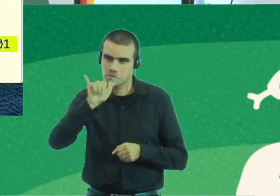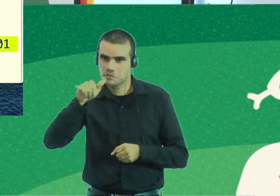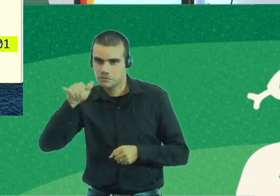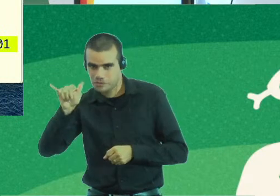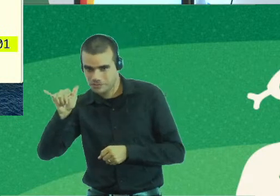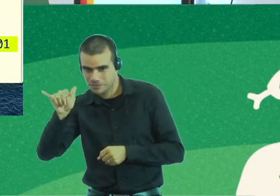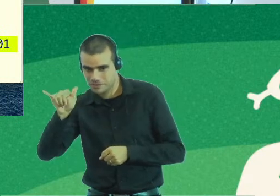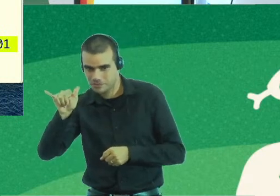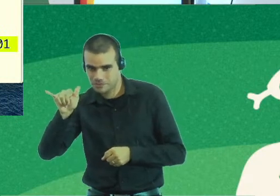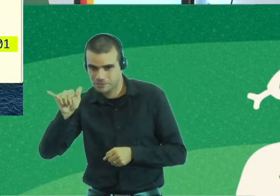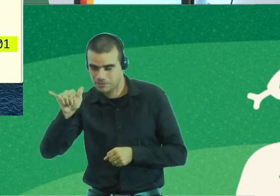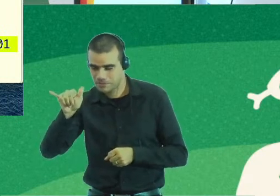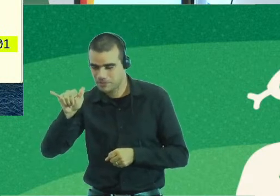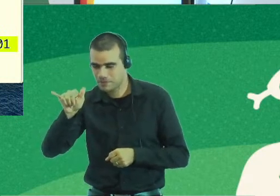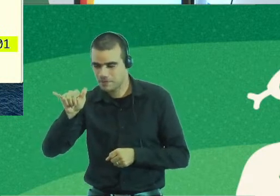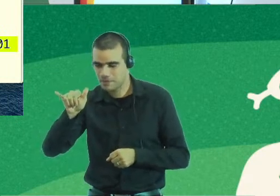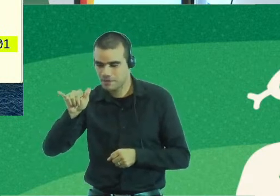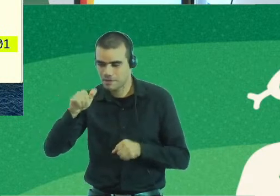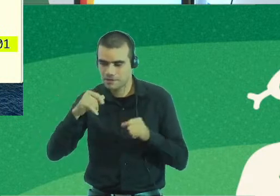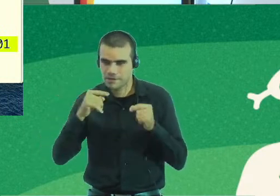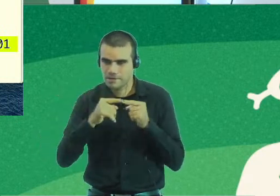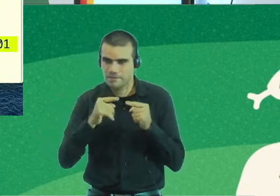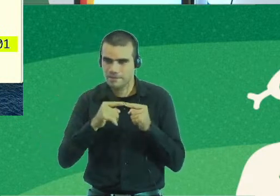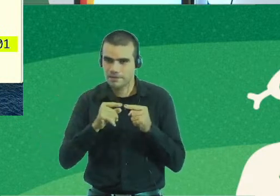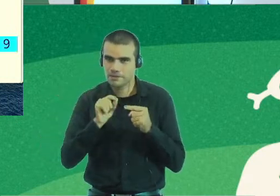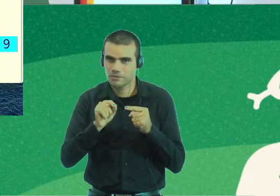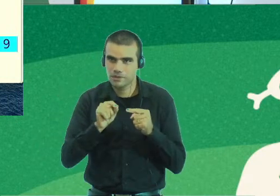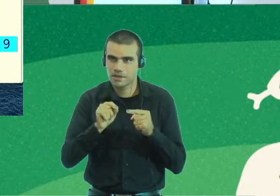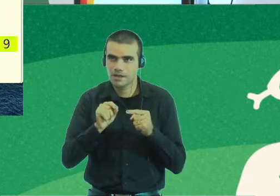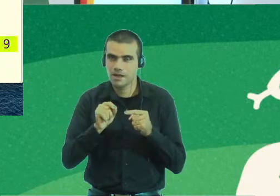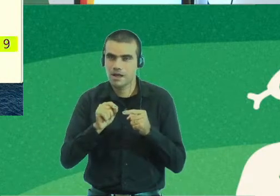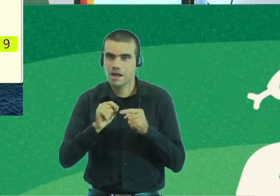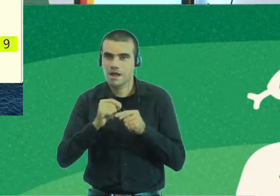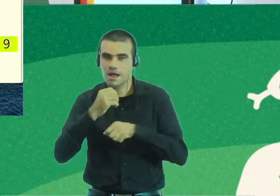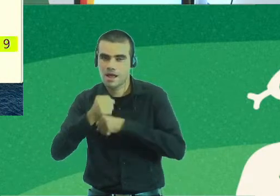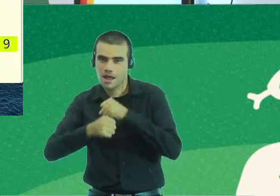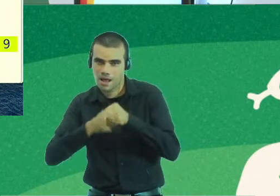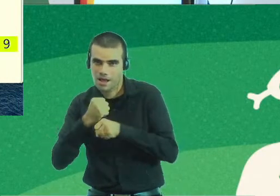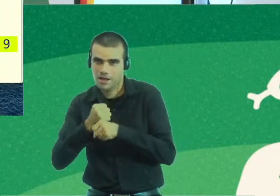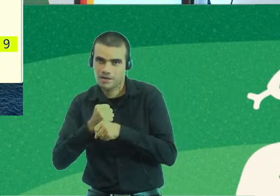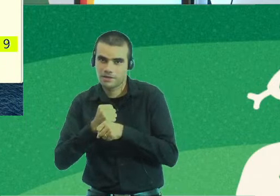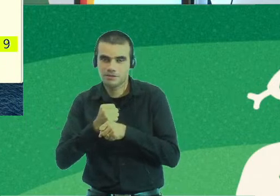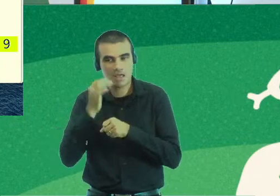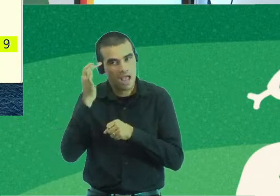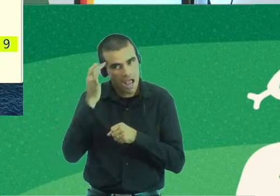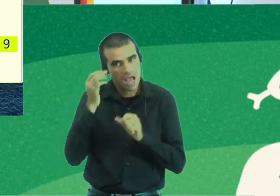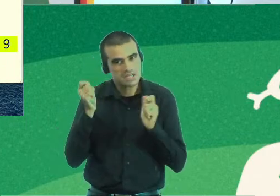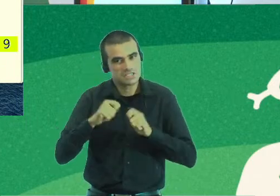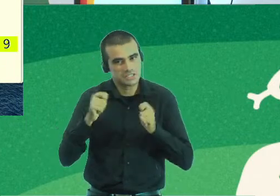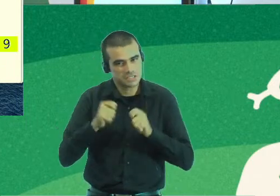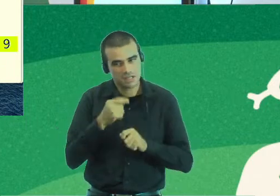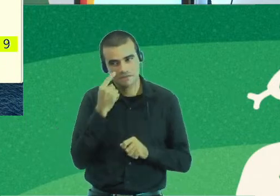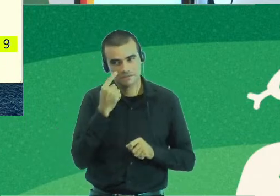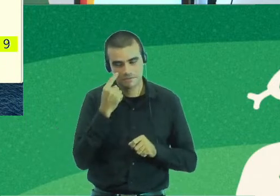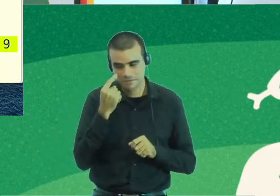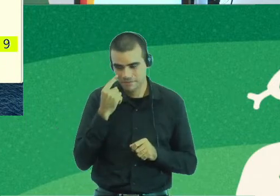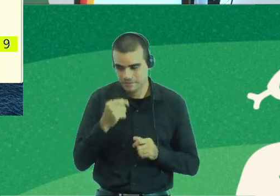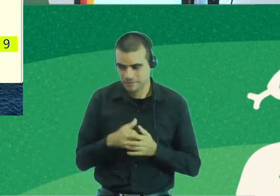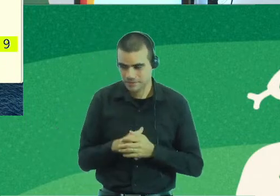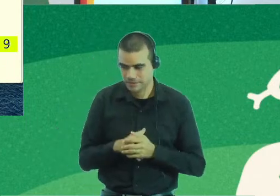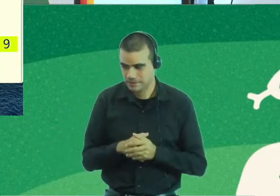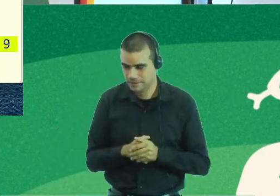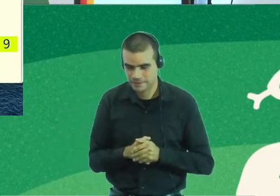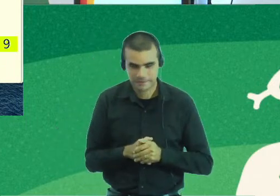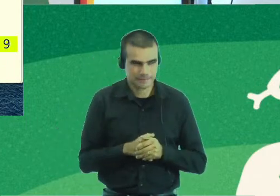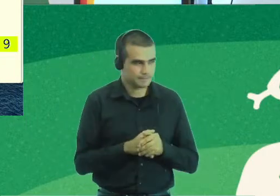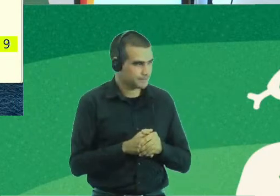get us the time zone and the year. So I think that should work. And now what I'm going to do is, if that